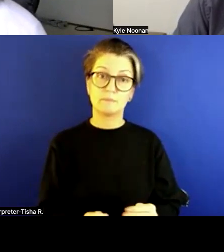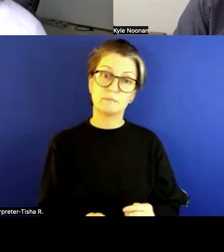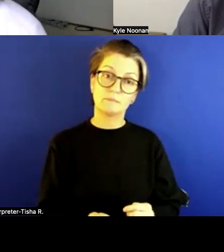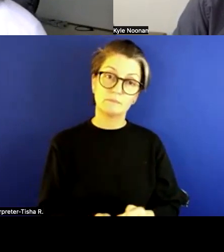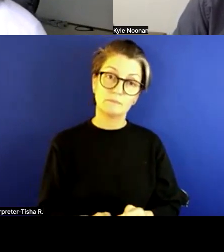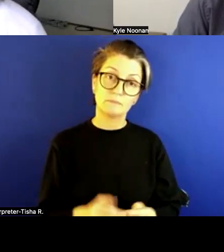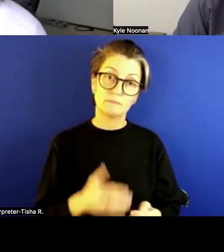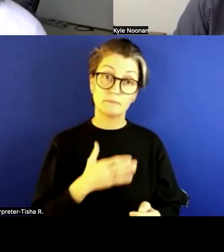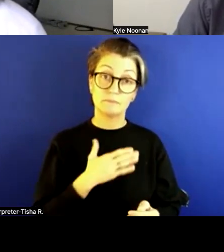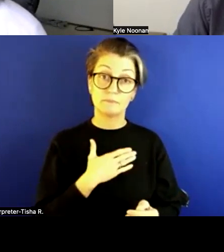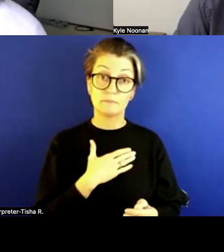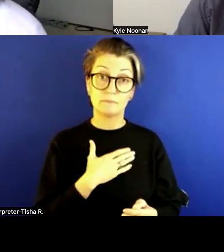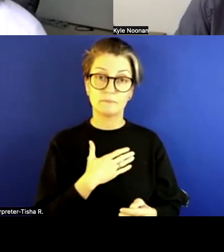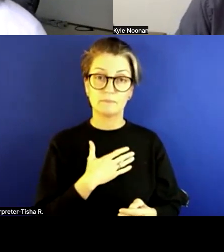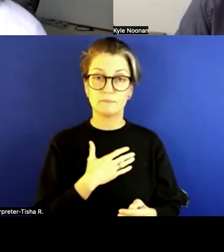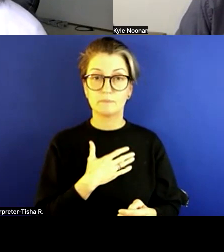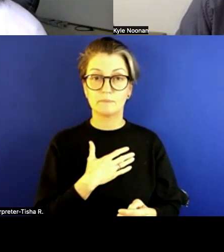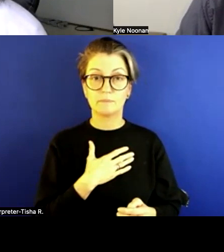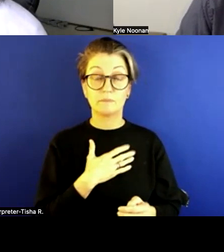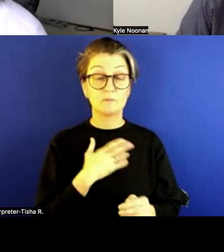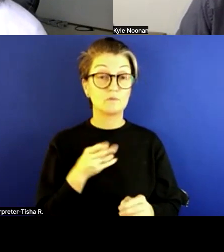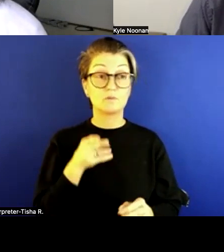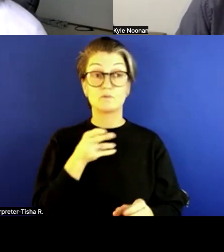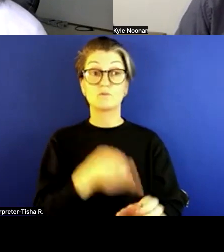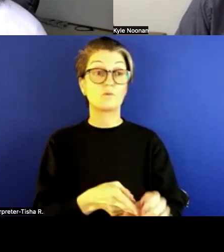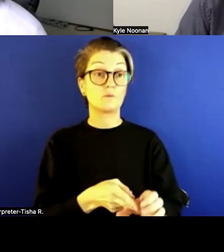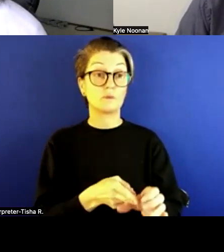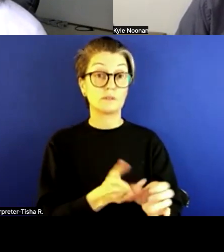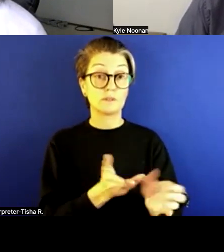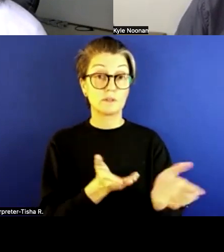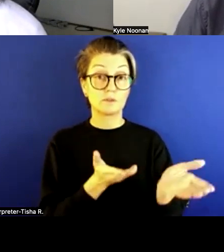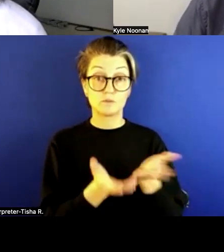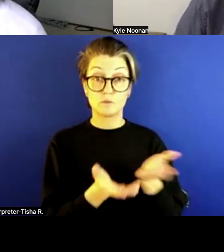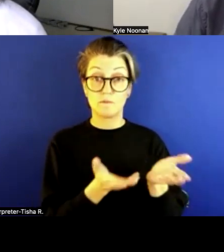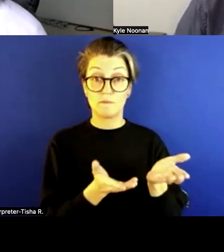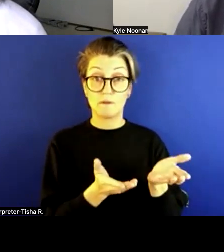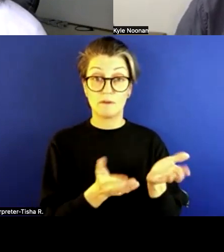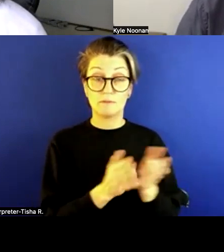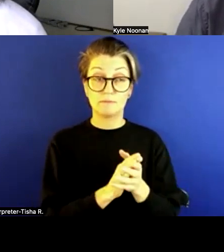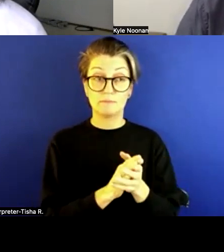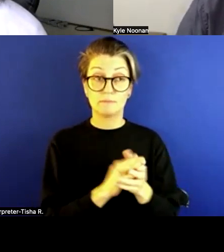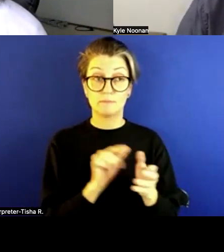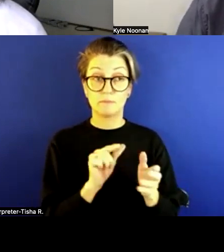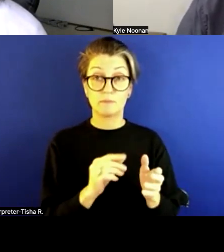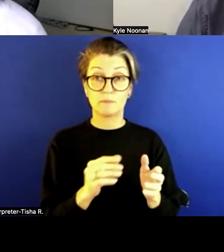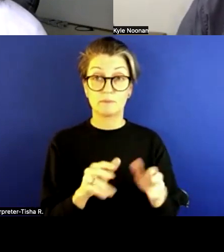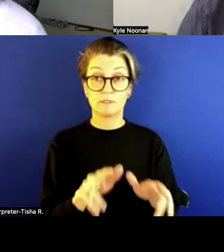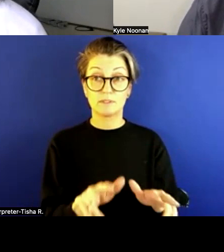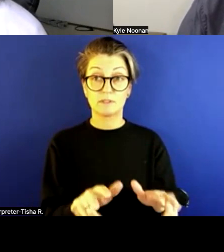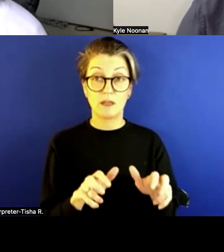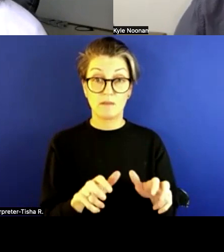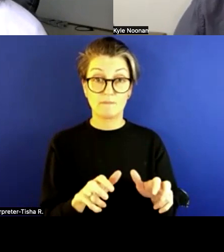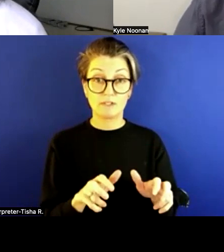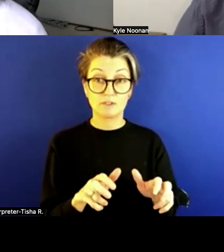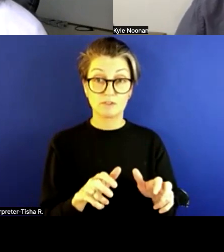my initial joining of the service was probably a little bit more selfish than I care to